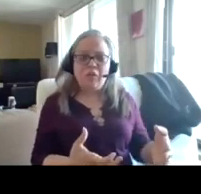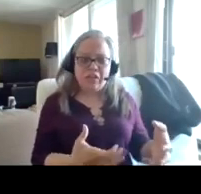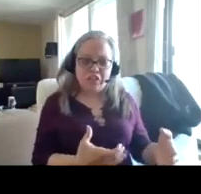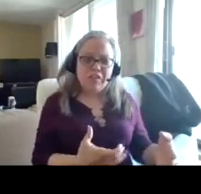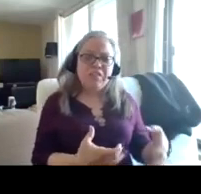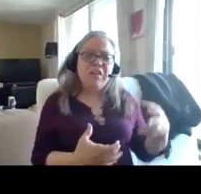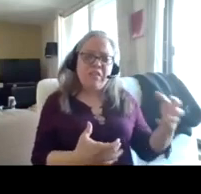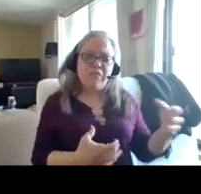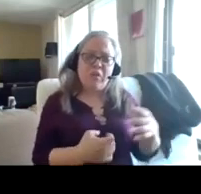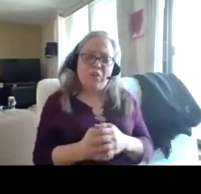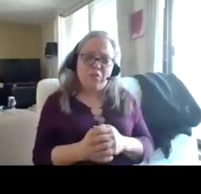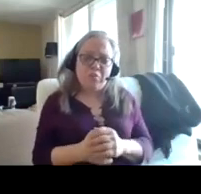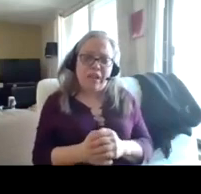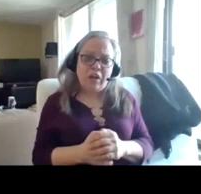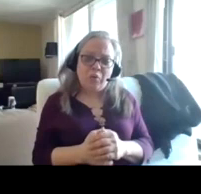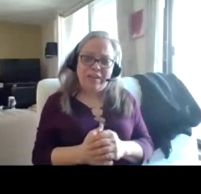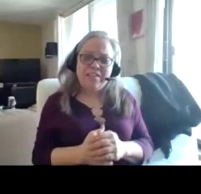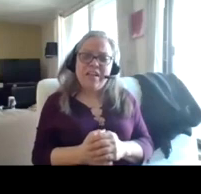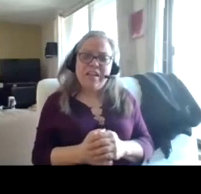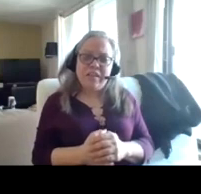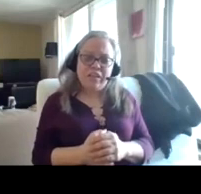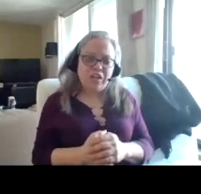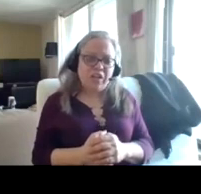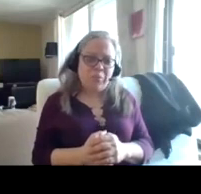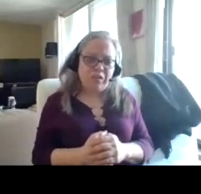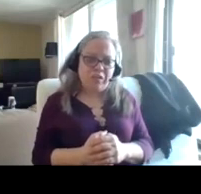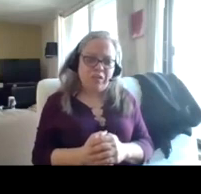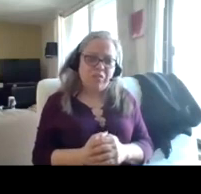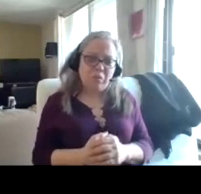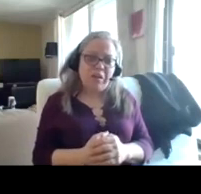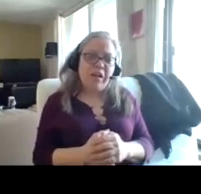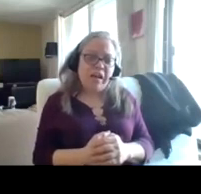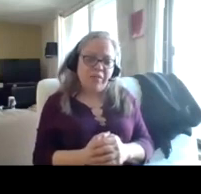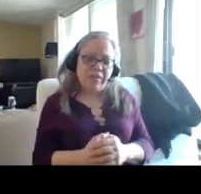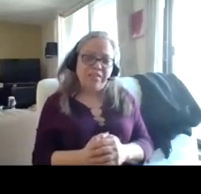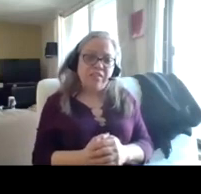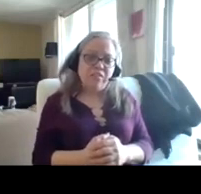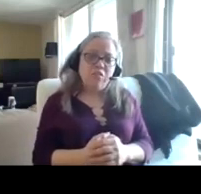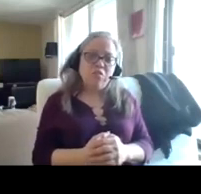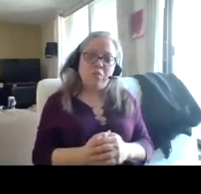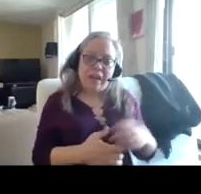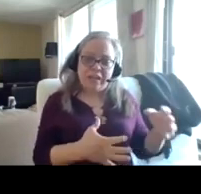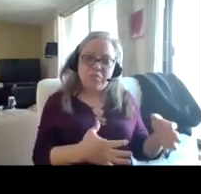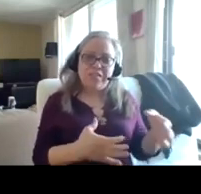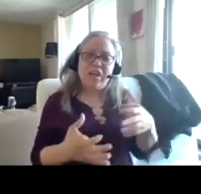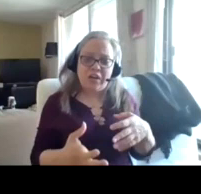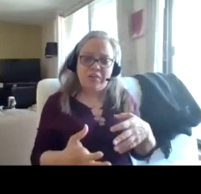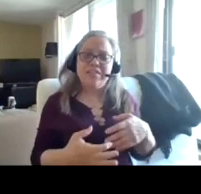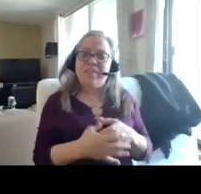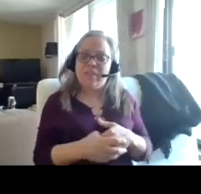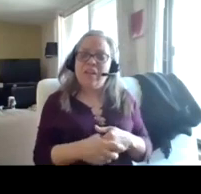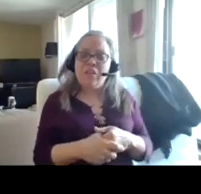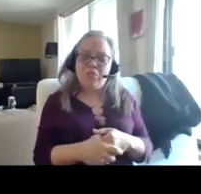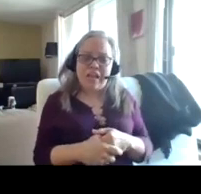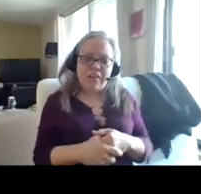particular conditions that fall under the 3 categories that Chantal mentioned. So highest risk, high risk,